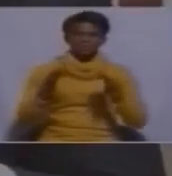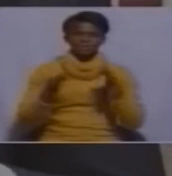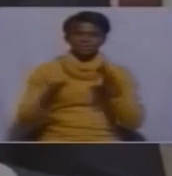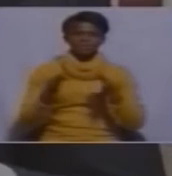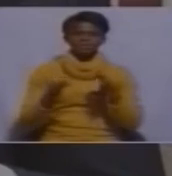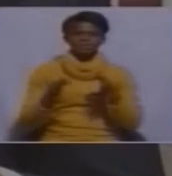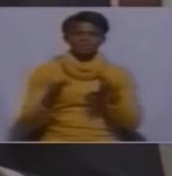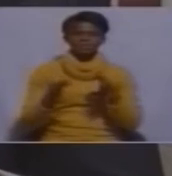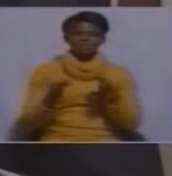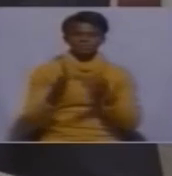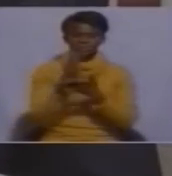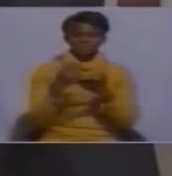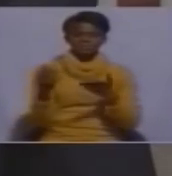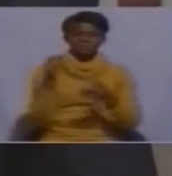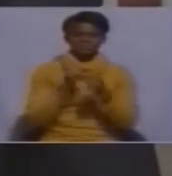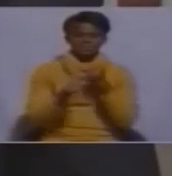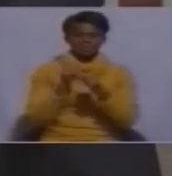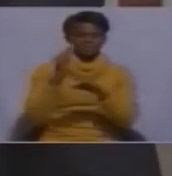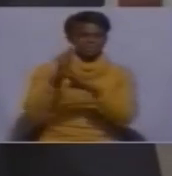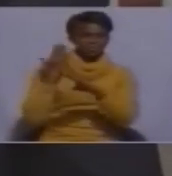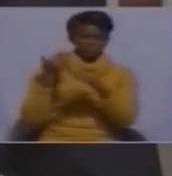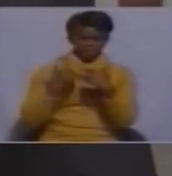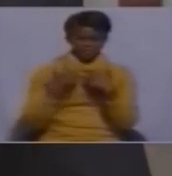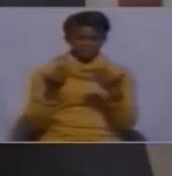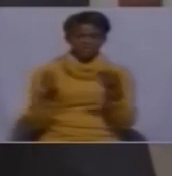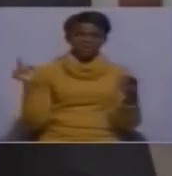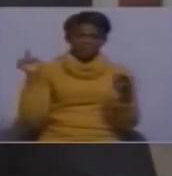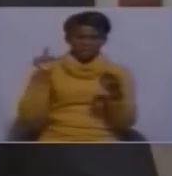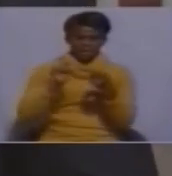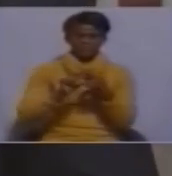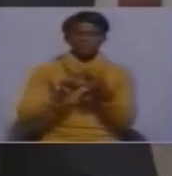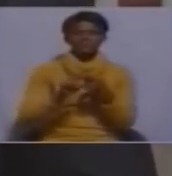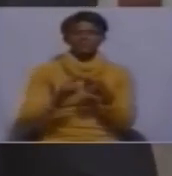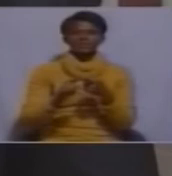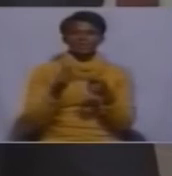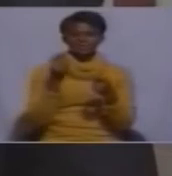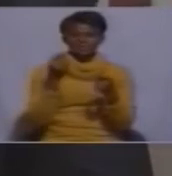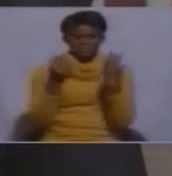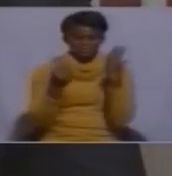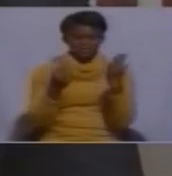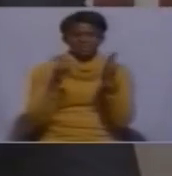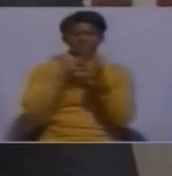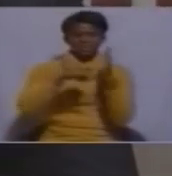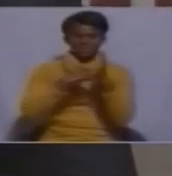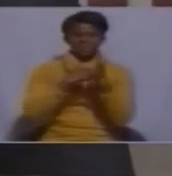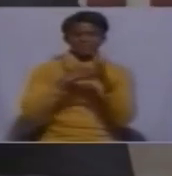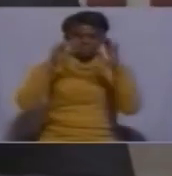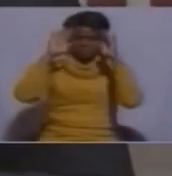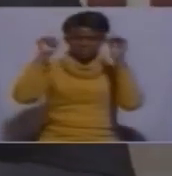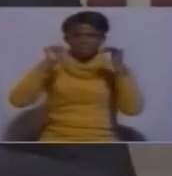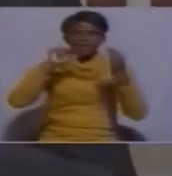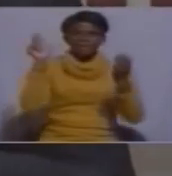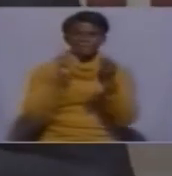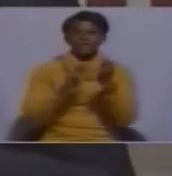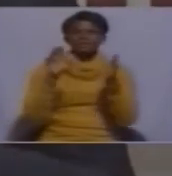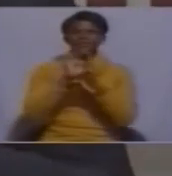Constitution. It's something which was not there until the 5th of January when the President assented to the Constitution. Yeah,